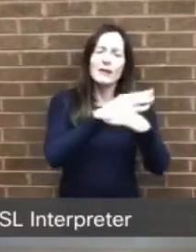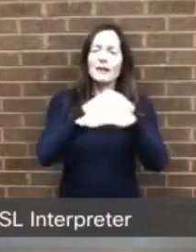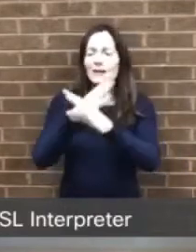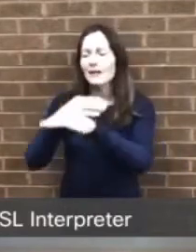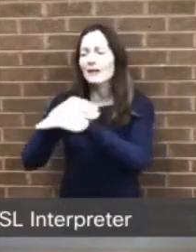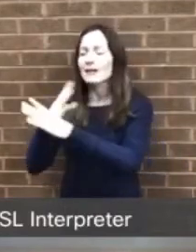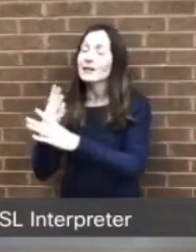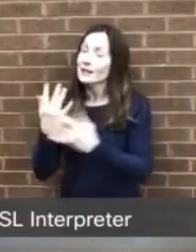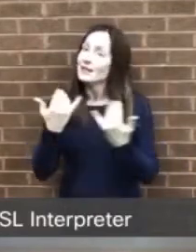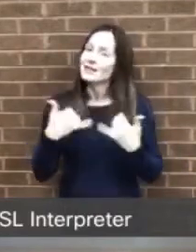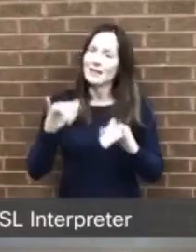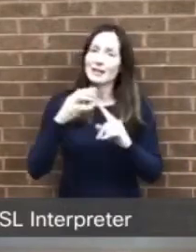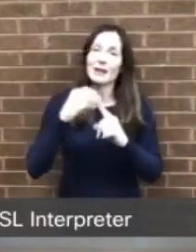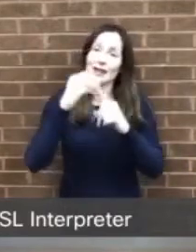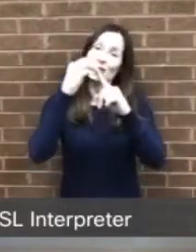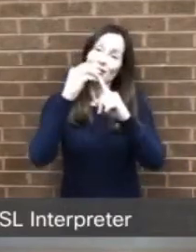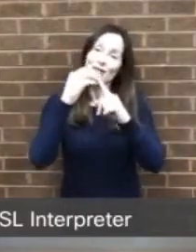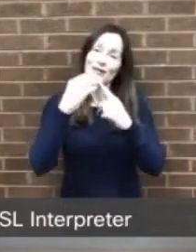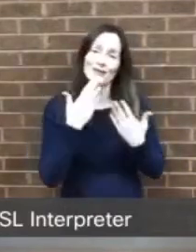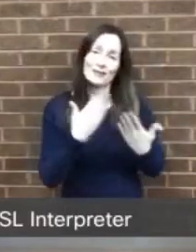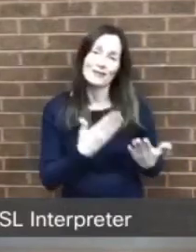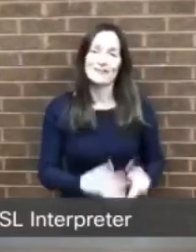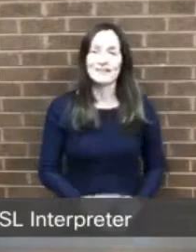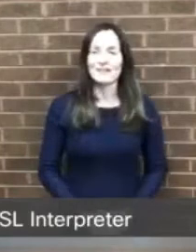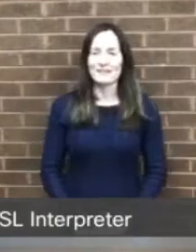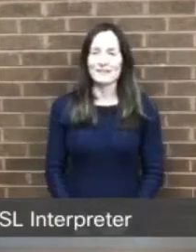way. Thank you.